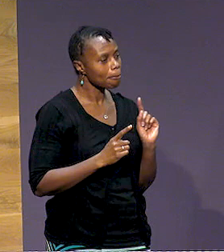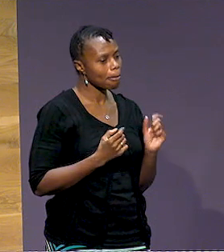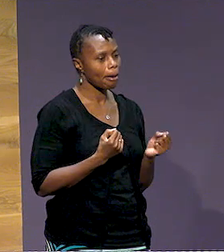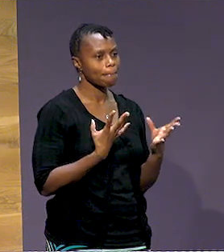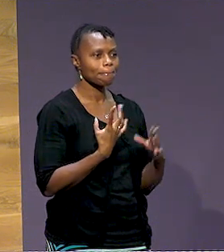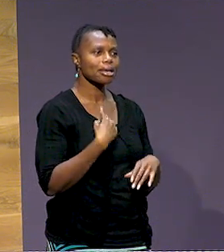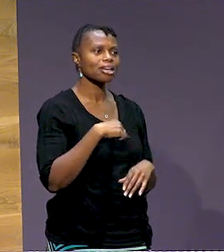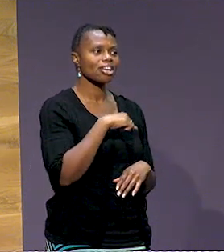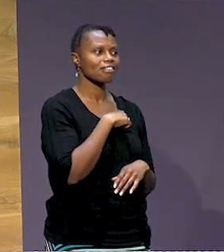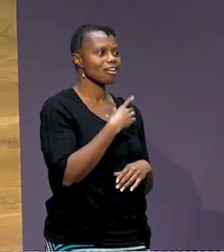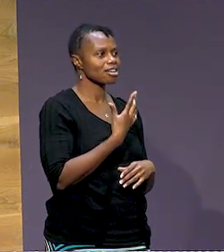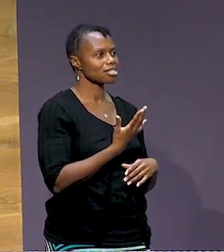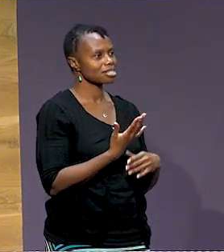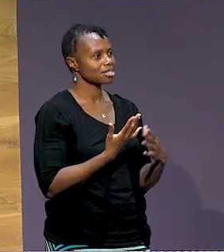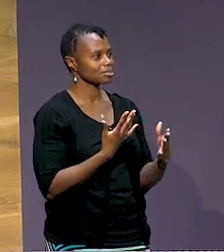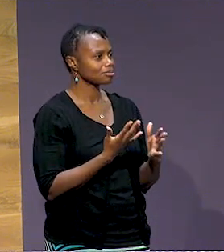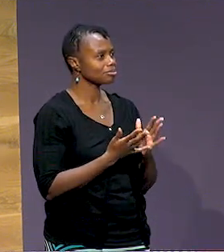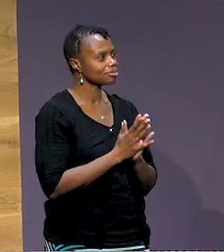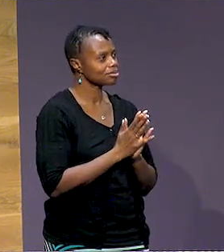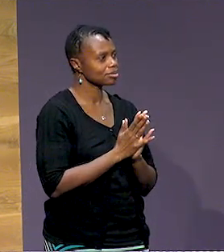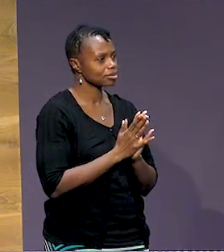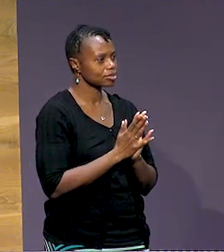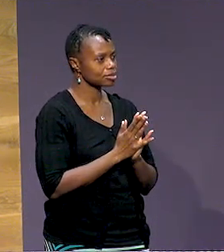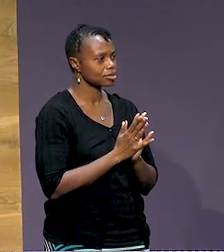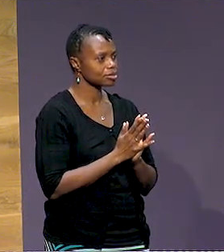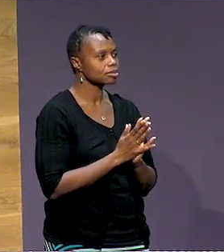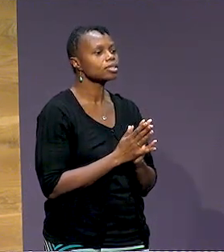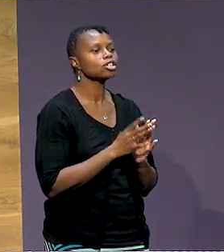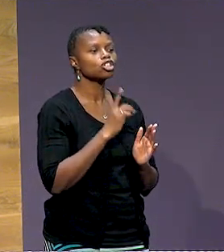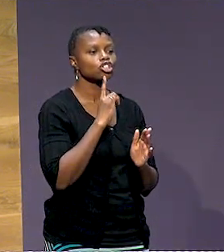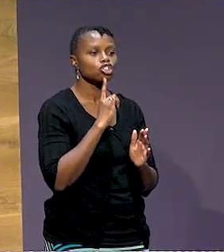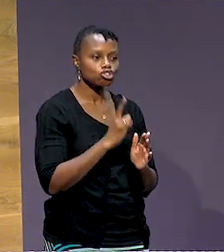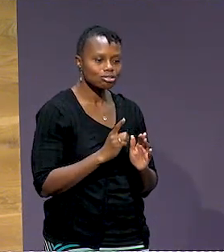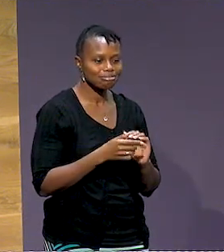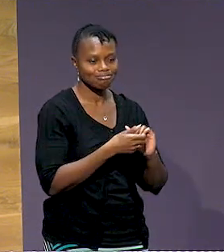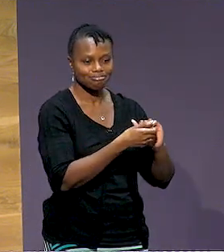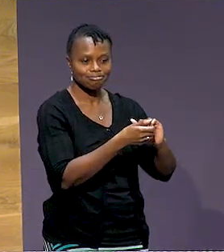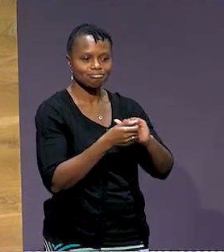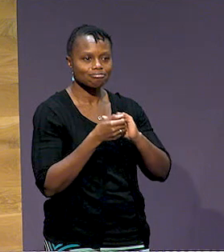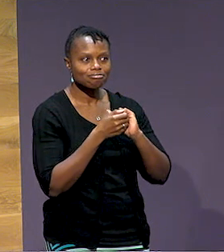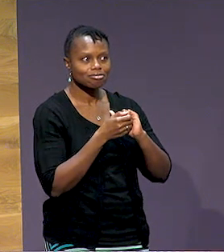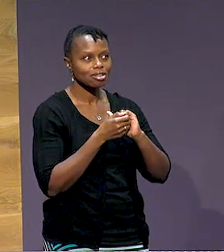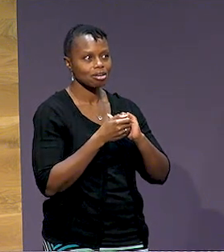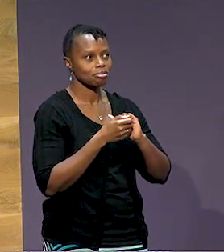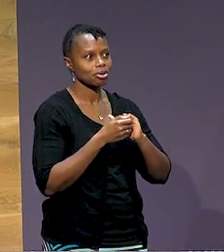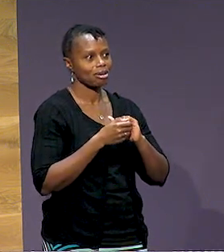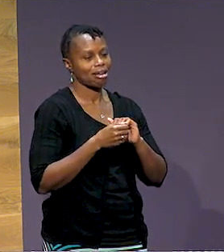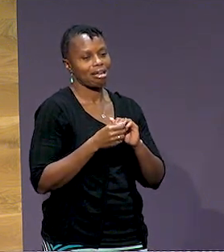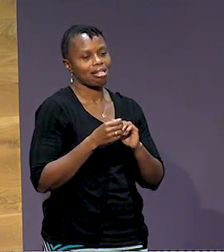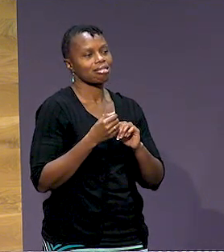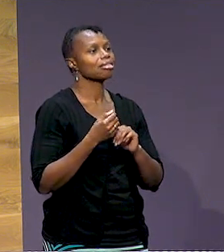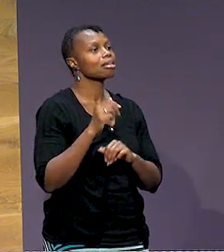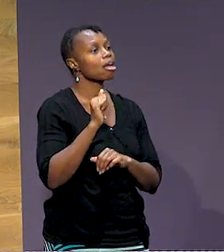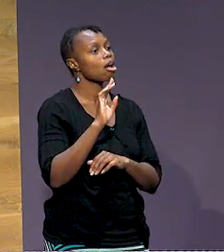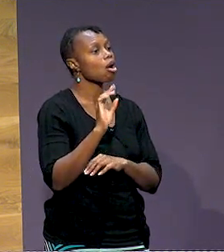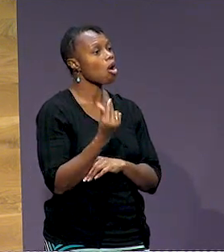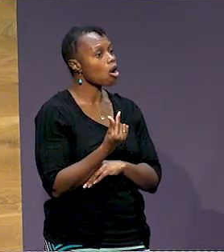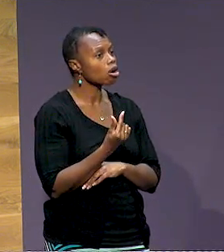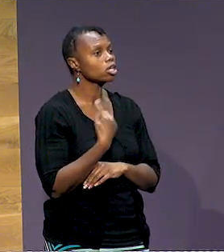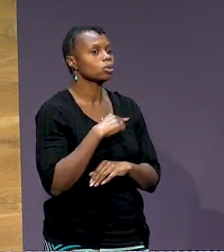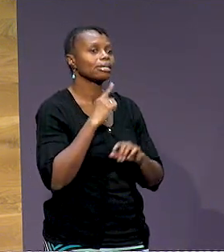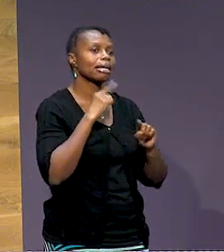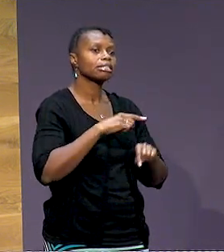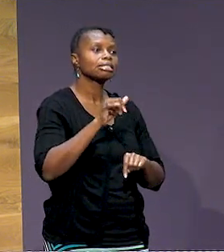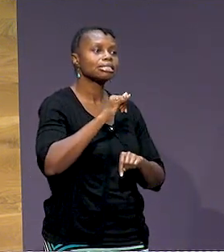us just did a large-scale collaboration through the month of August. And so all of us were answering the same question, putting out the same